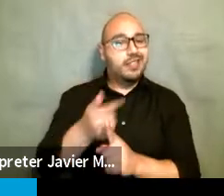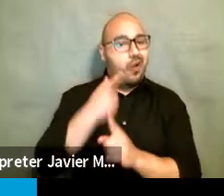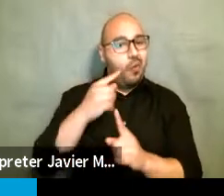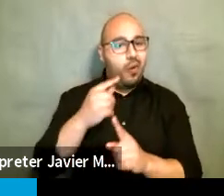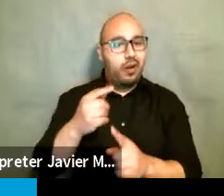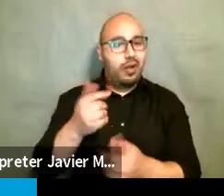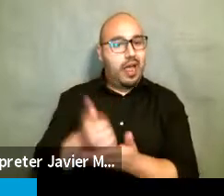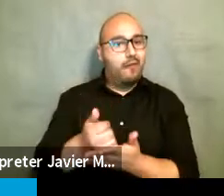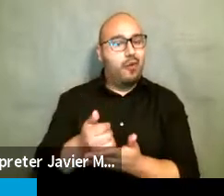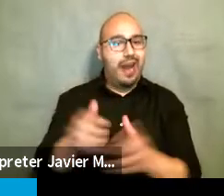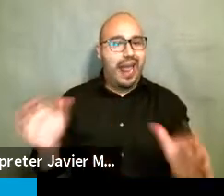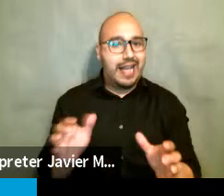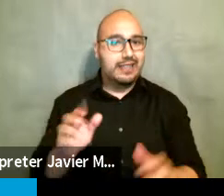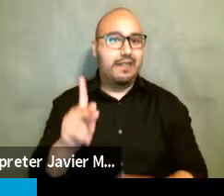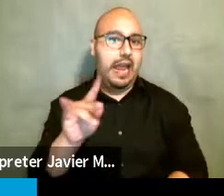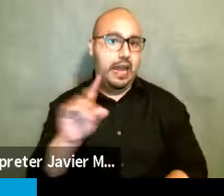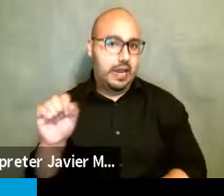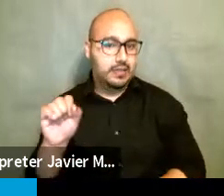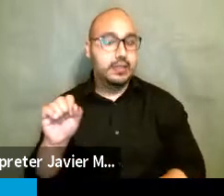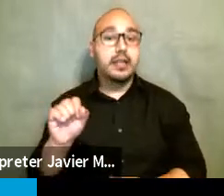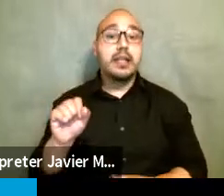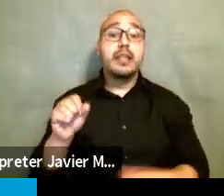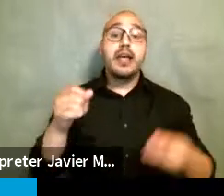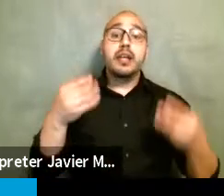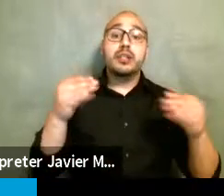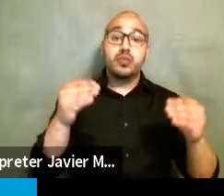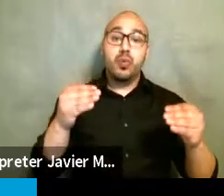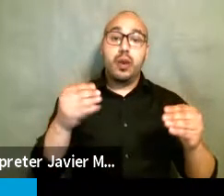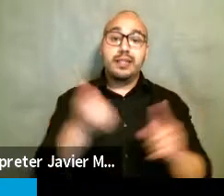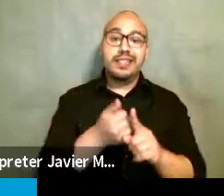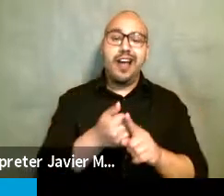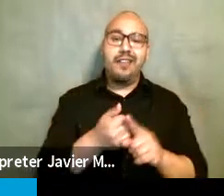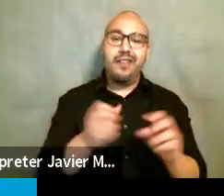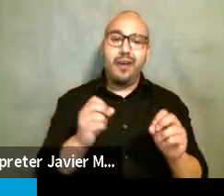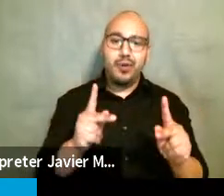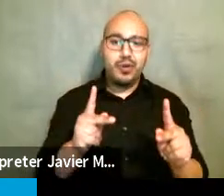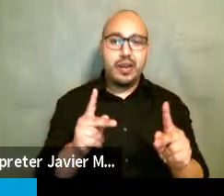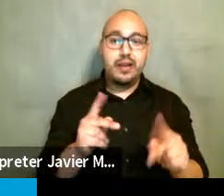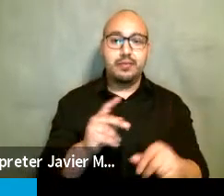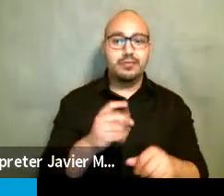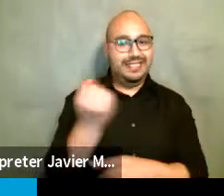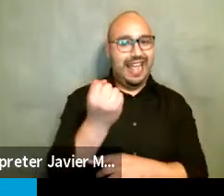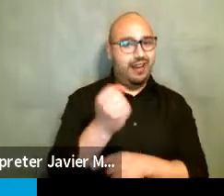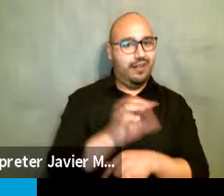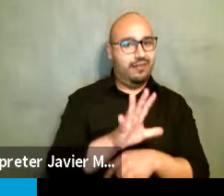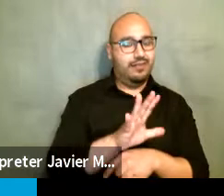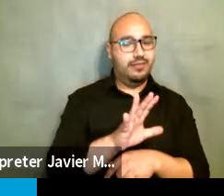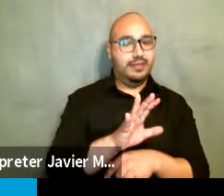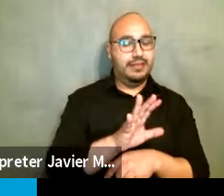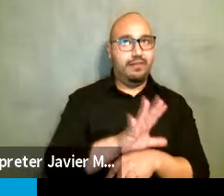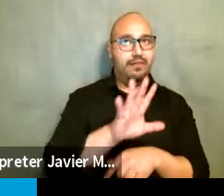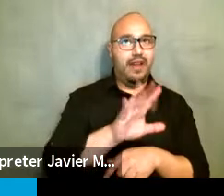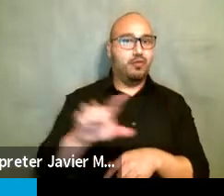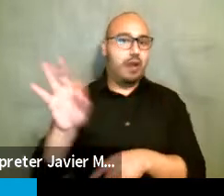kindness. The store is our most flexible opportunity, open Monday through Saturday between 9 a.m. and 5 p.m. And volunteers help with everything